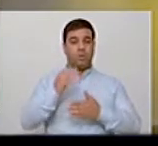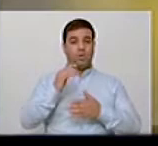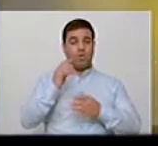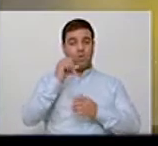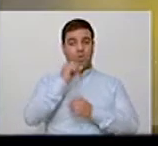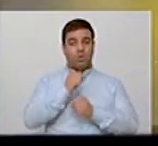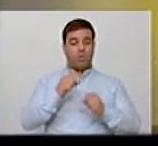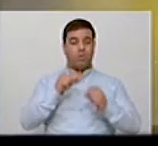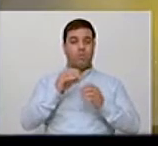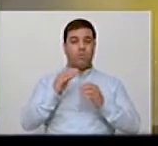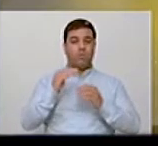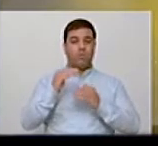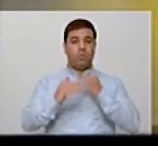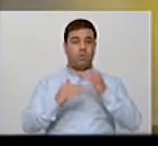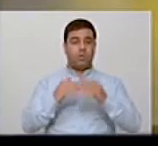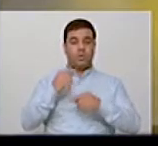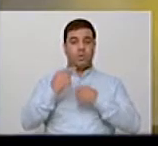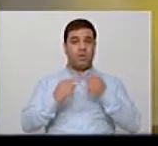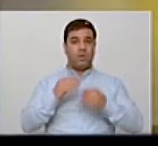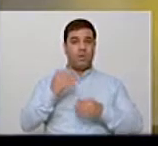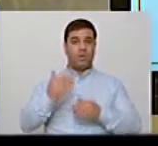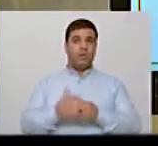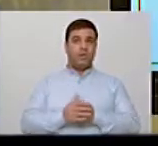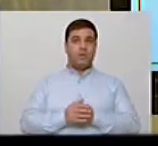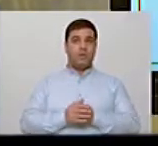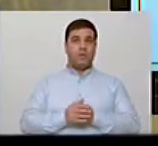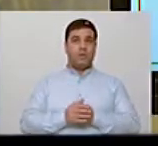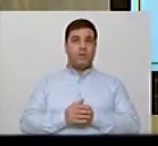qorong'ulik bosqichi deyiladi.